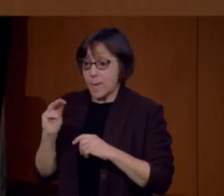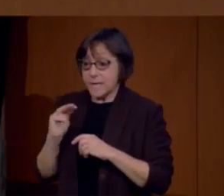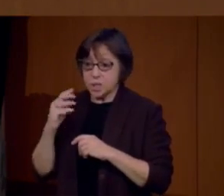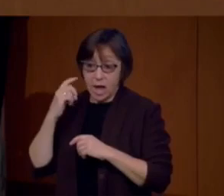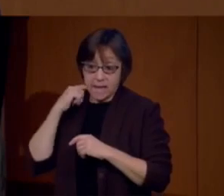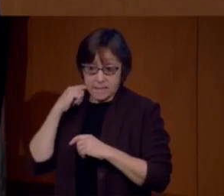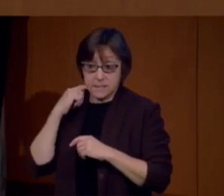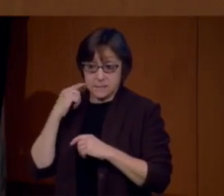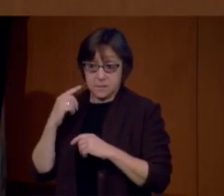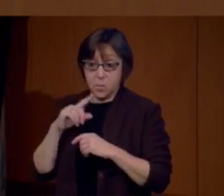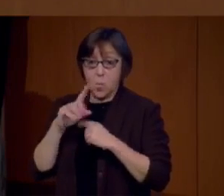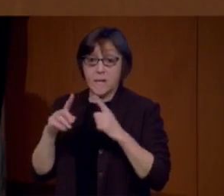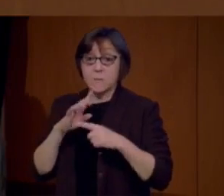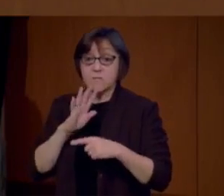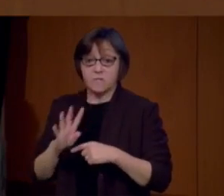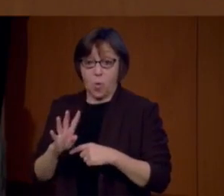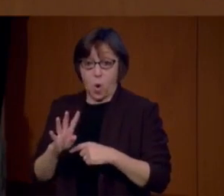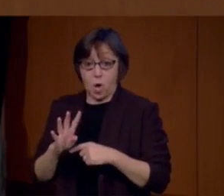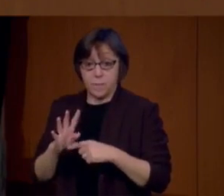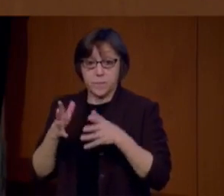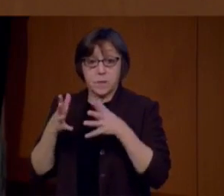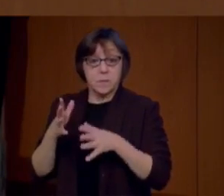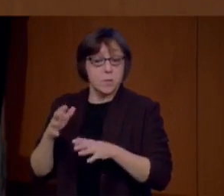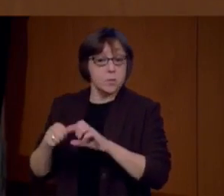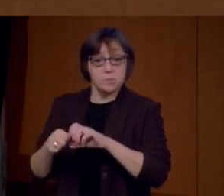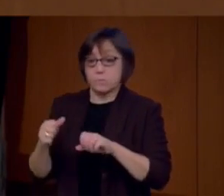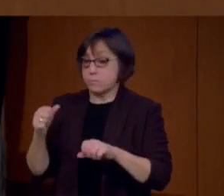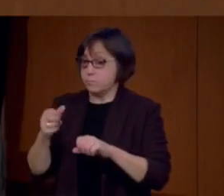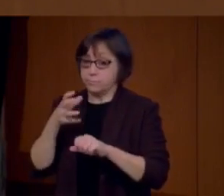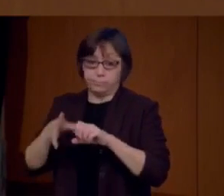old. Left him profoundly deaf.